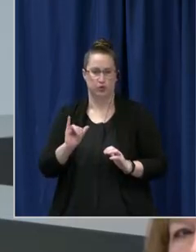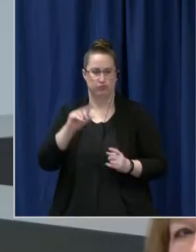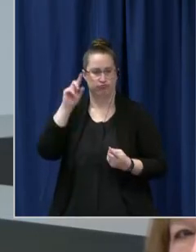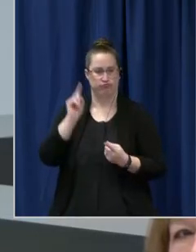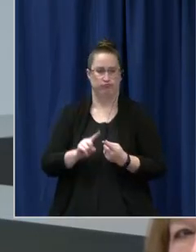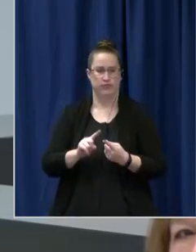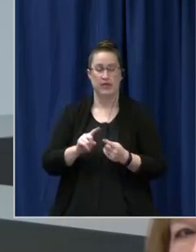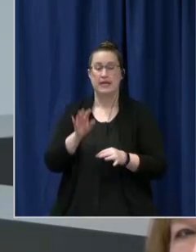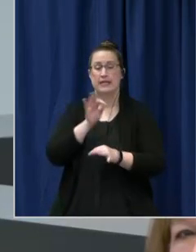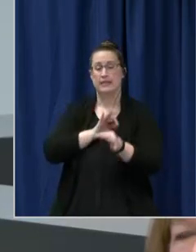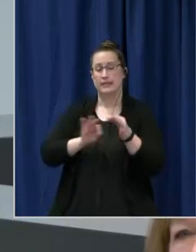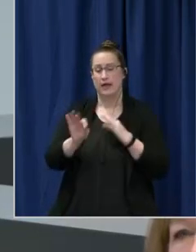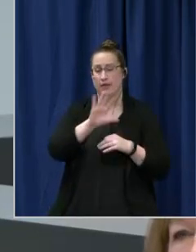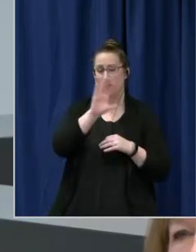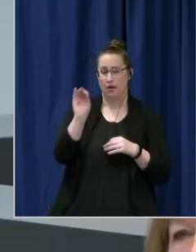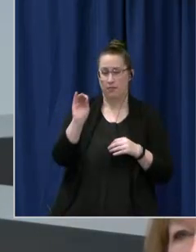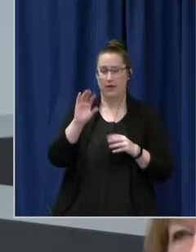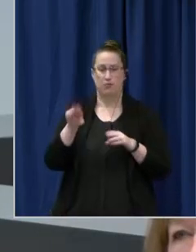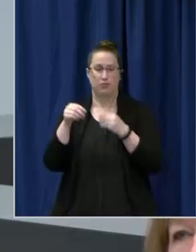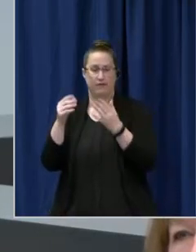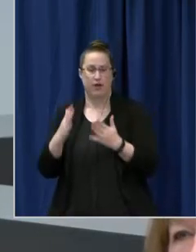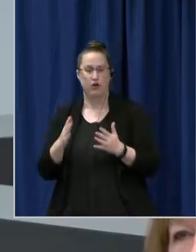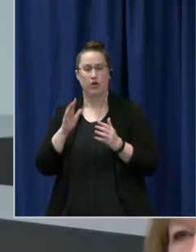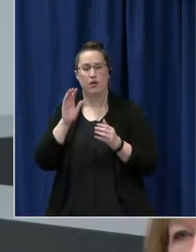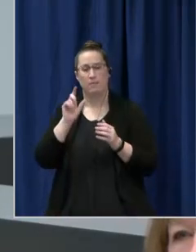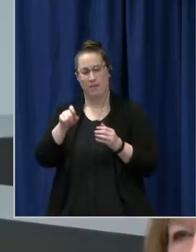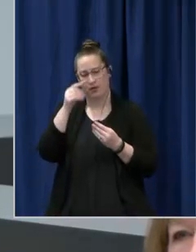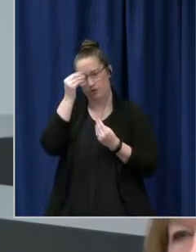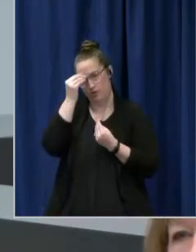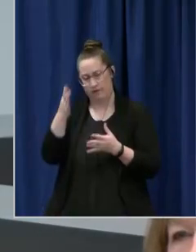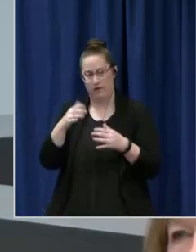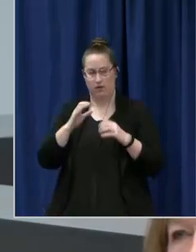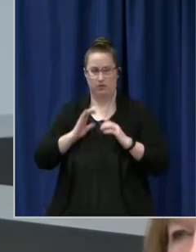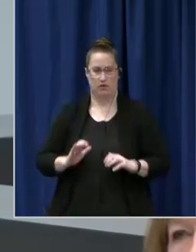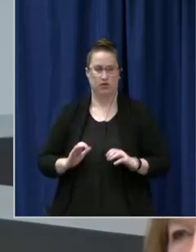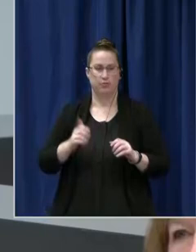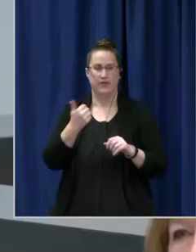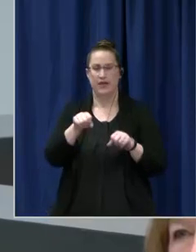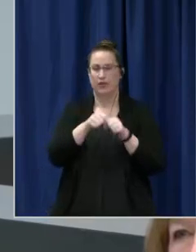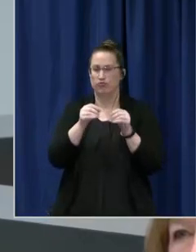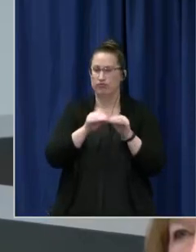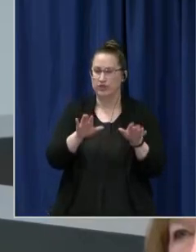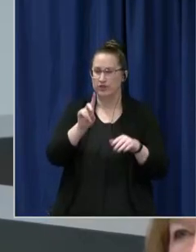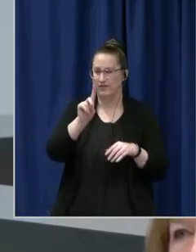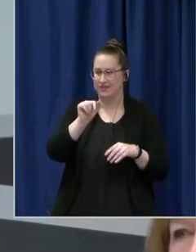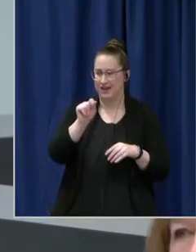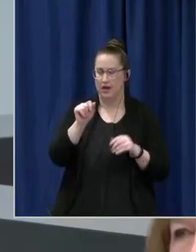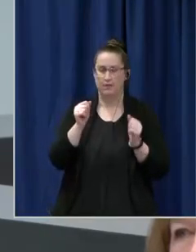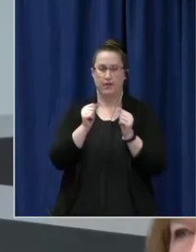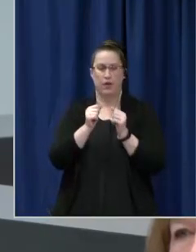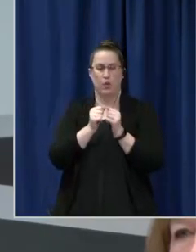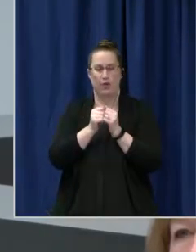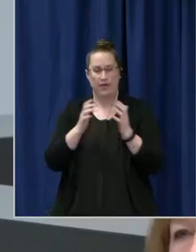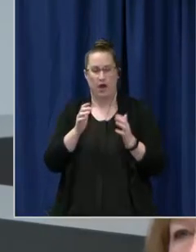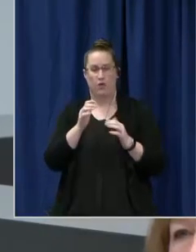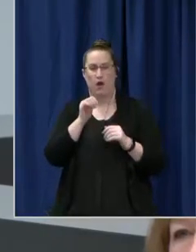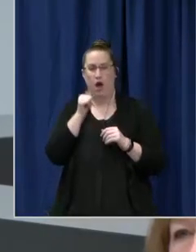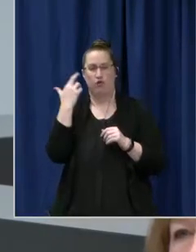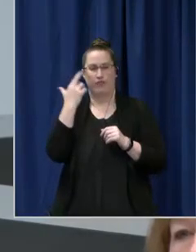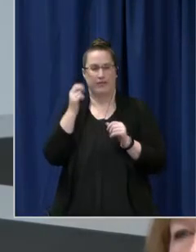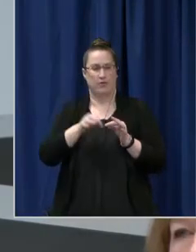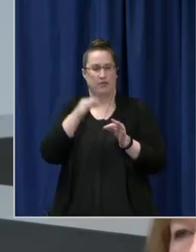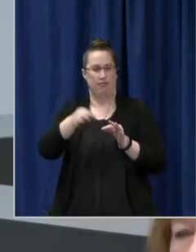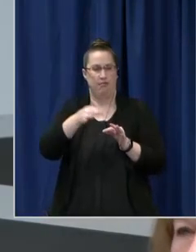Instead, carriers and TRS providers must notify customers of breaches of covered data without unreasonable delay